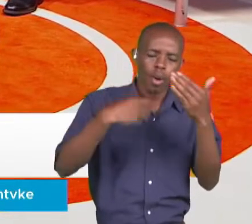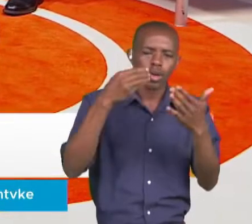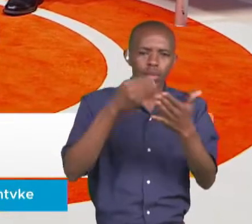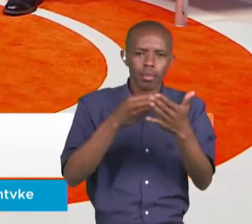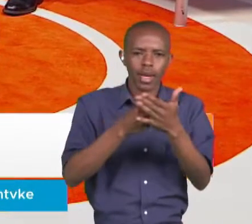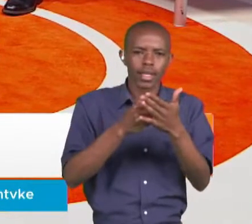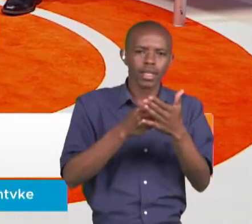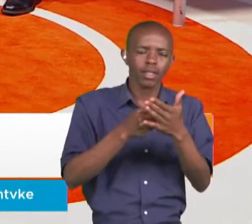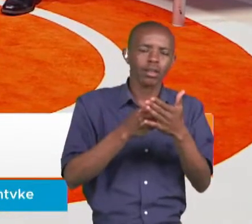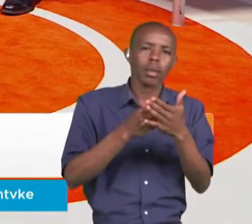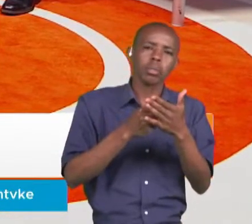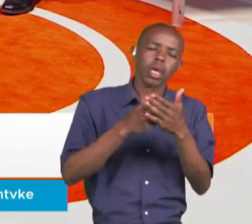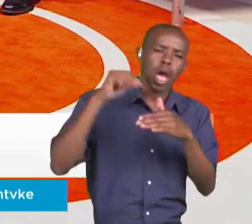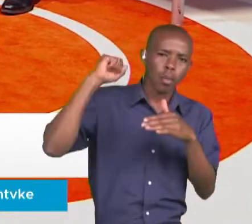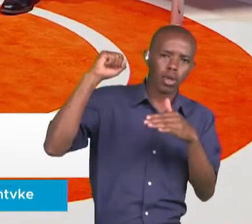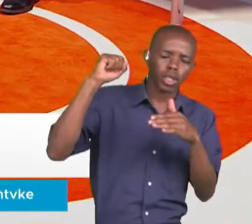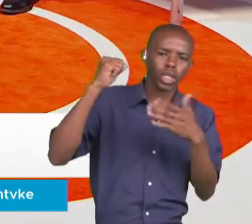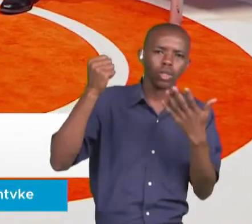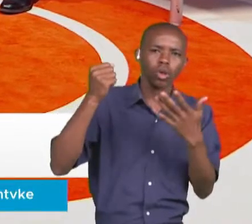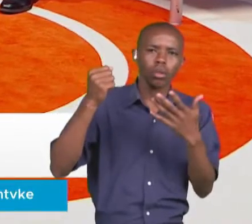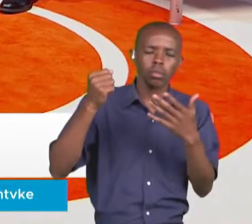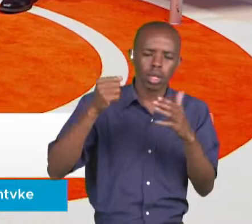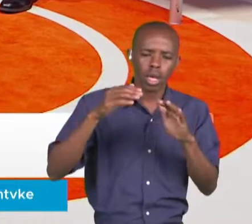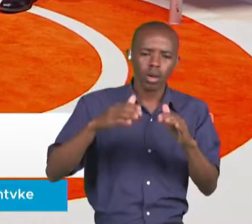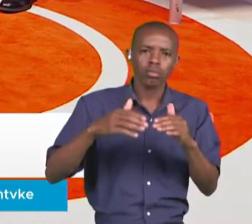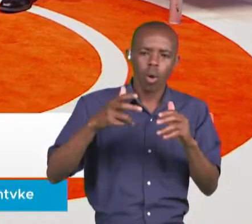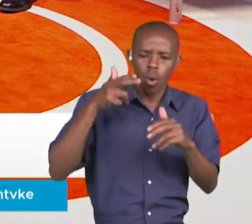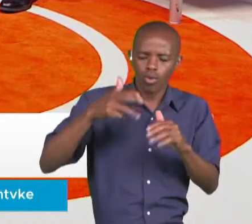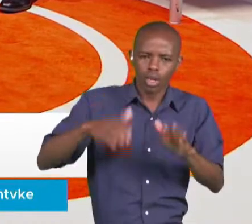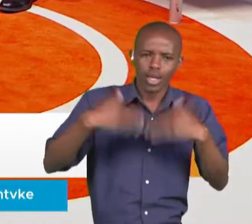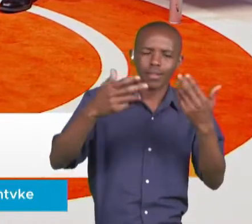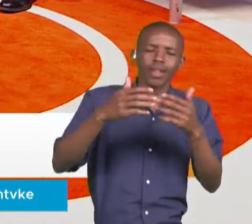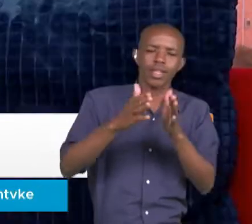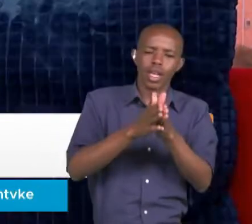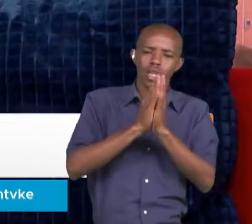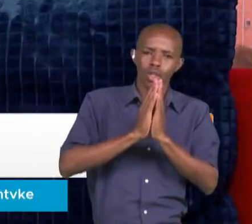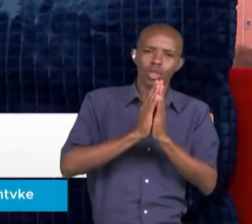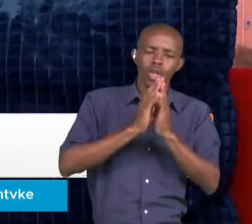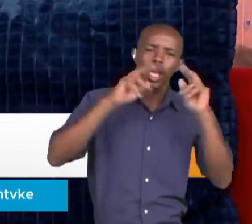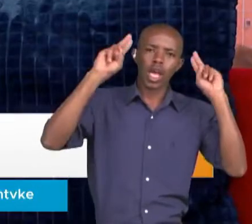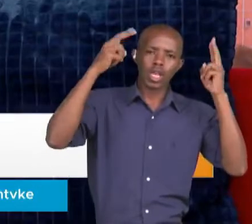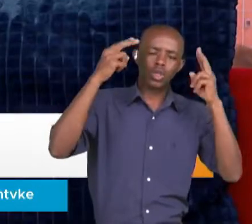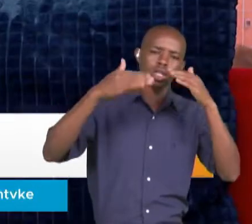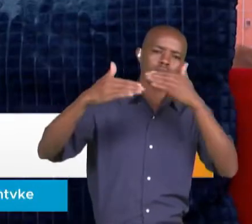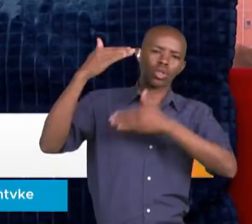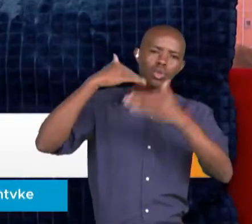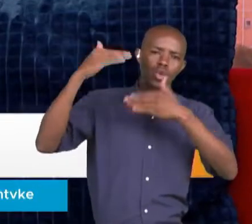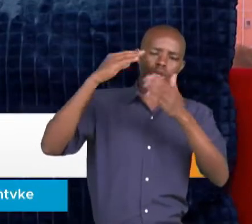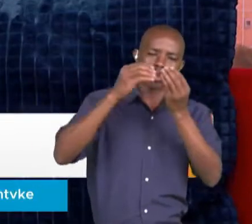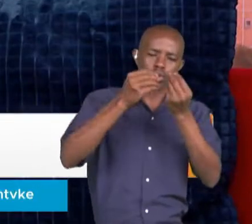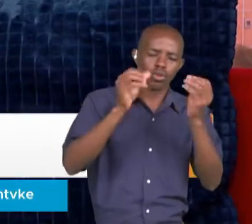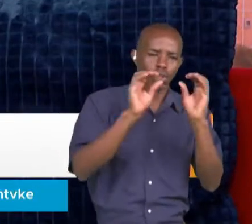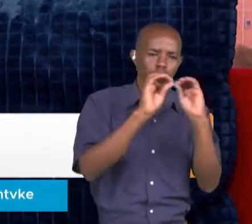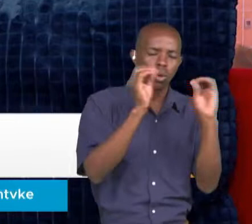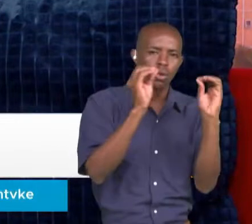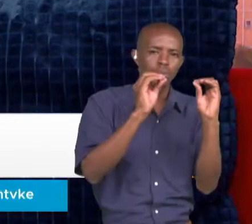or geopolitics or weaponizing religion, or you know, just issues that have never been historically resolved. Mm-hmm. And